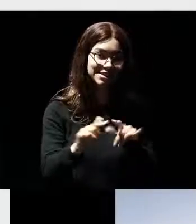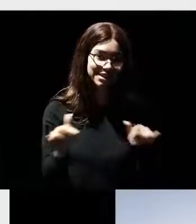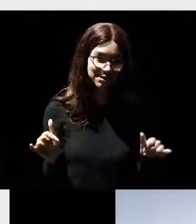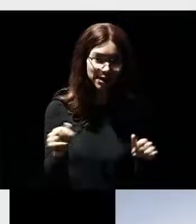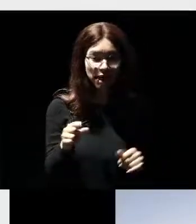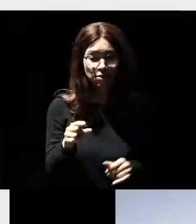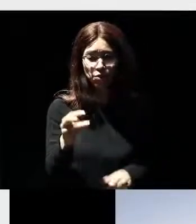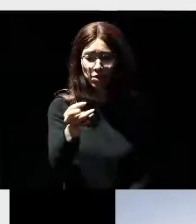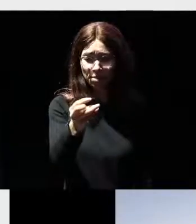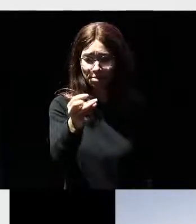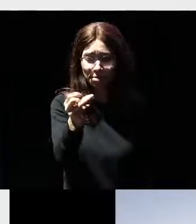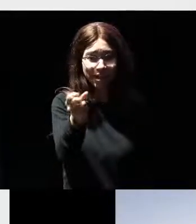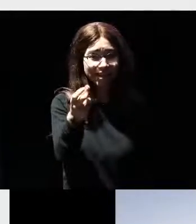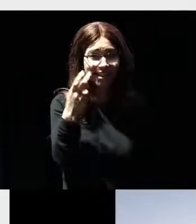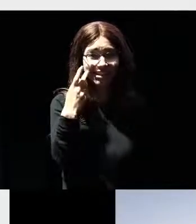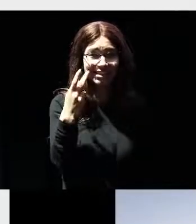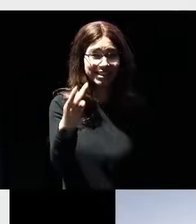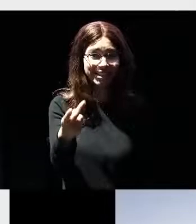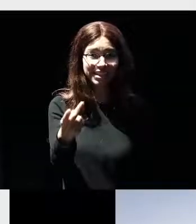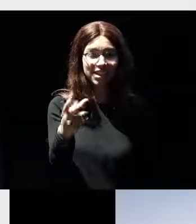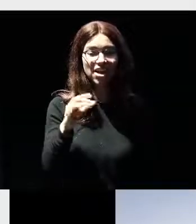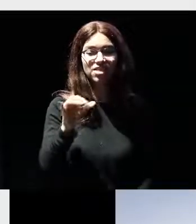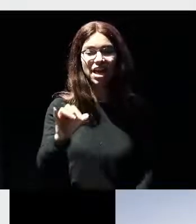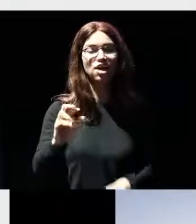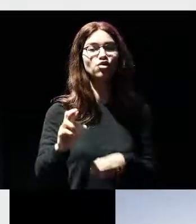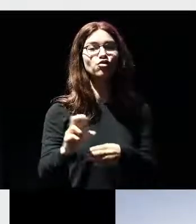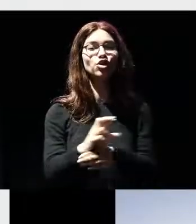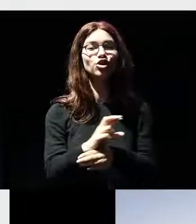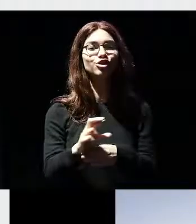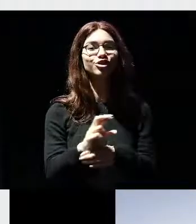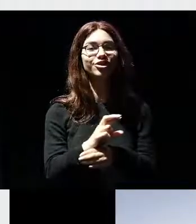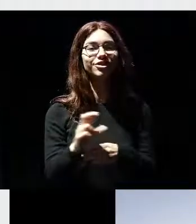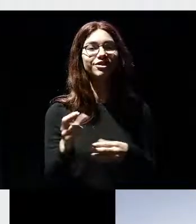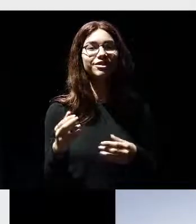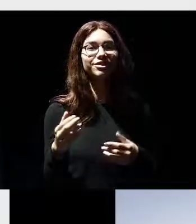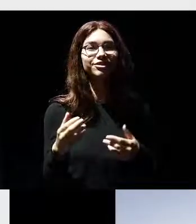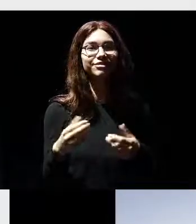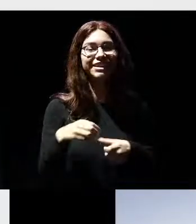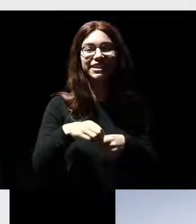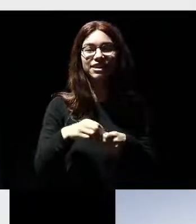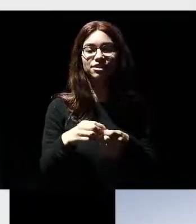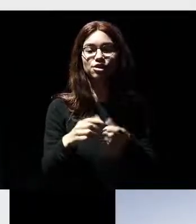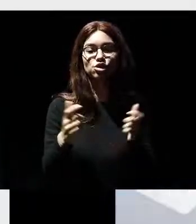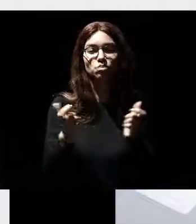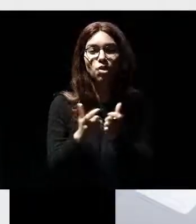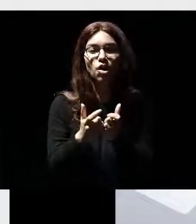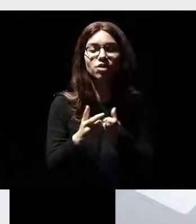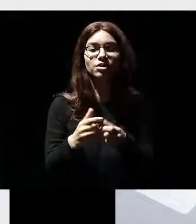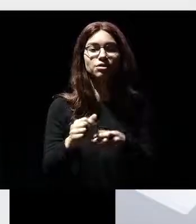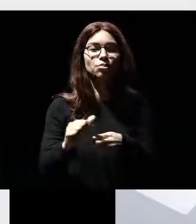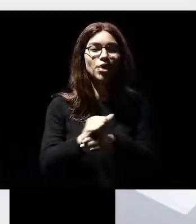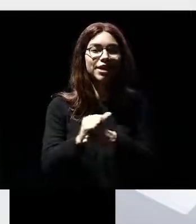seeing immediately adjacent that rehearsal and small recital space.